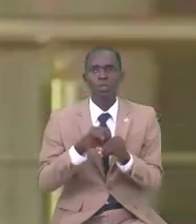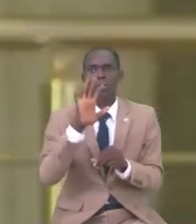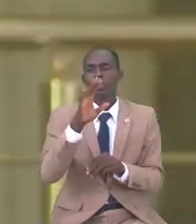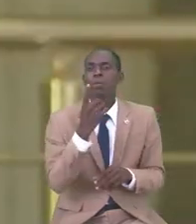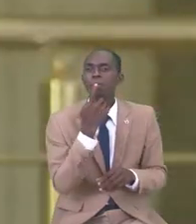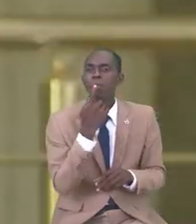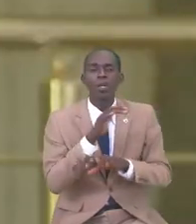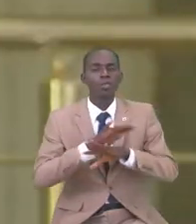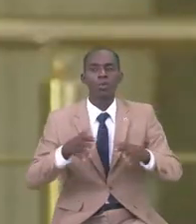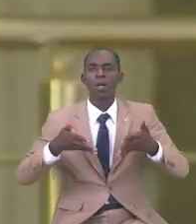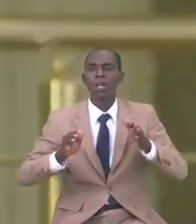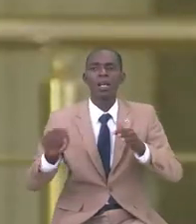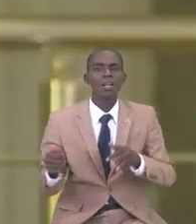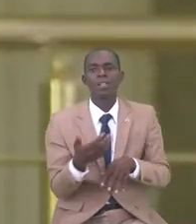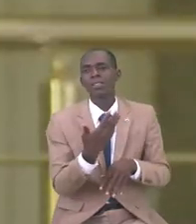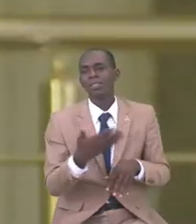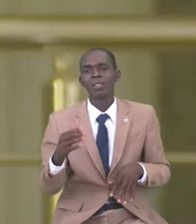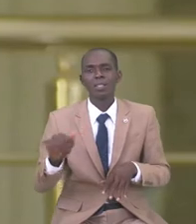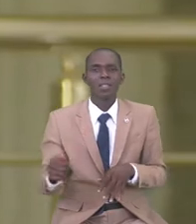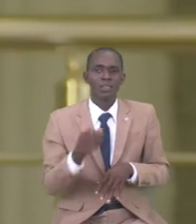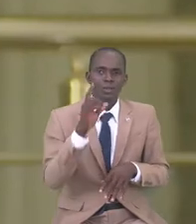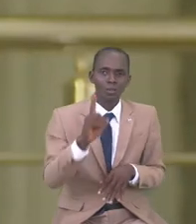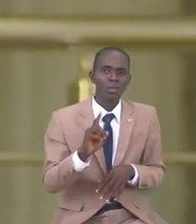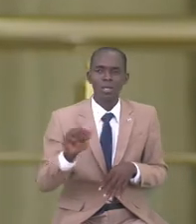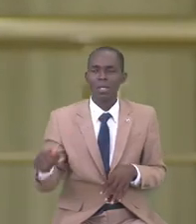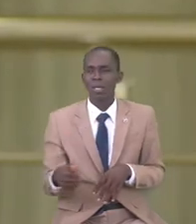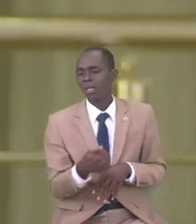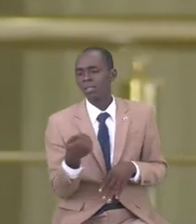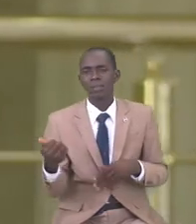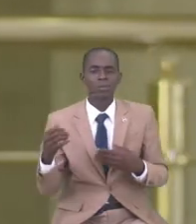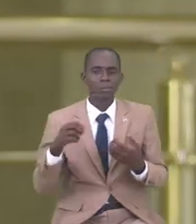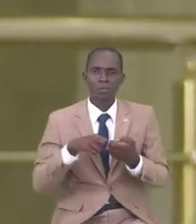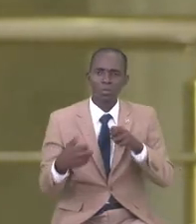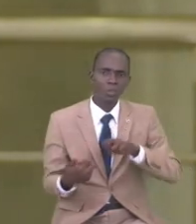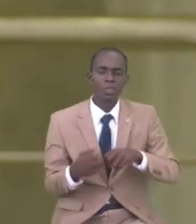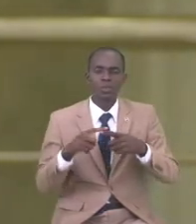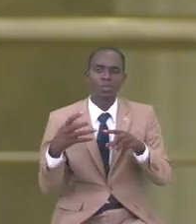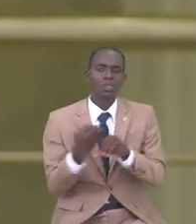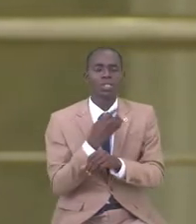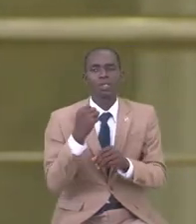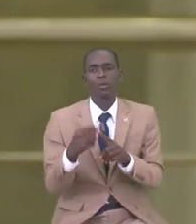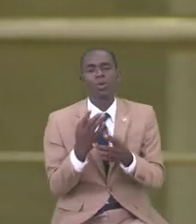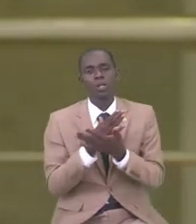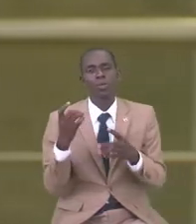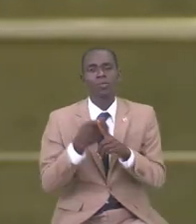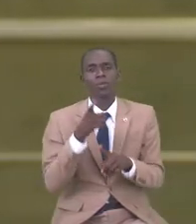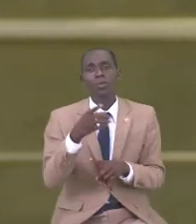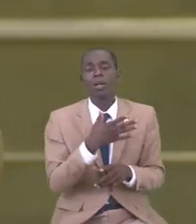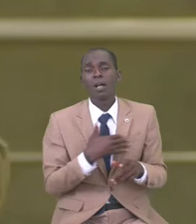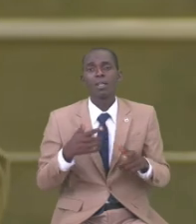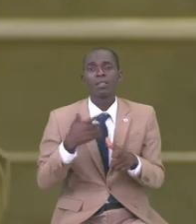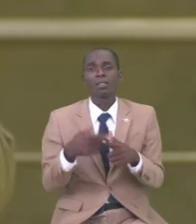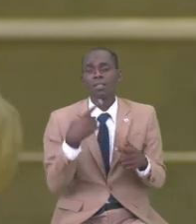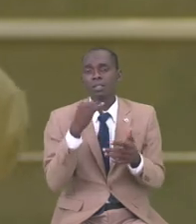allow anything, anyone, any circumstance take the word from you. And then he says,